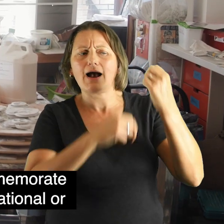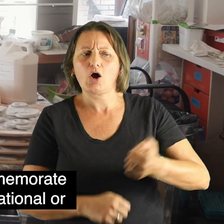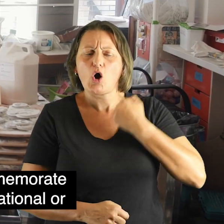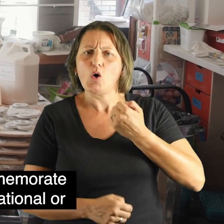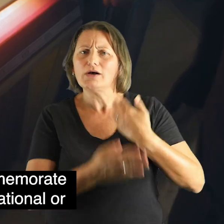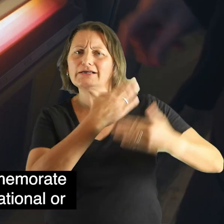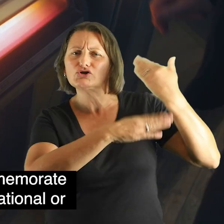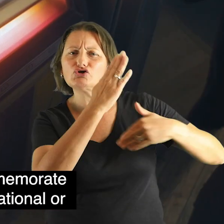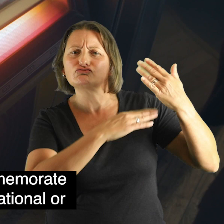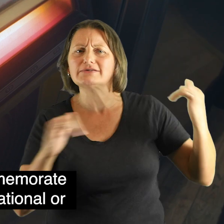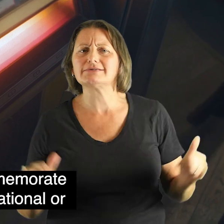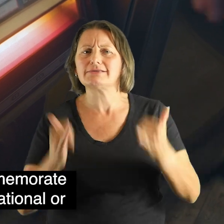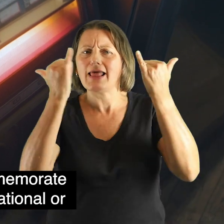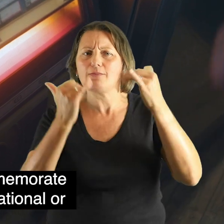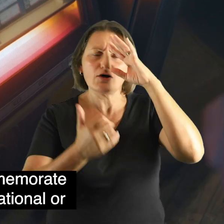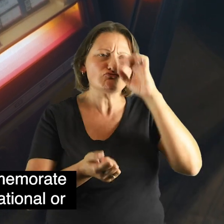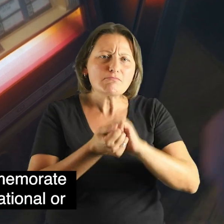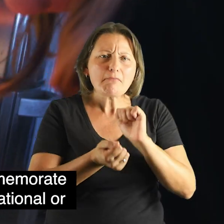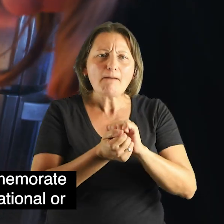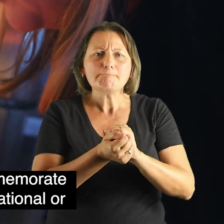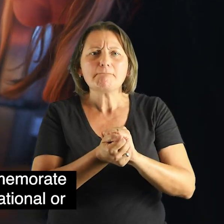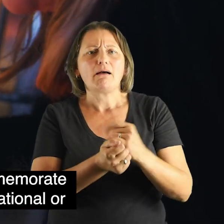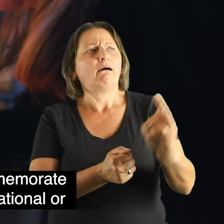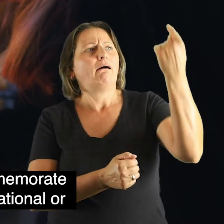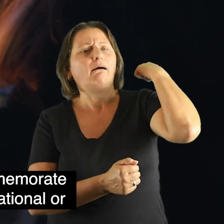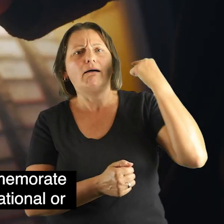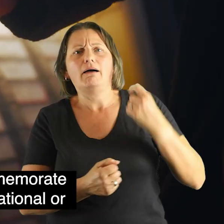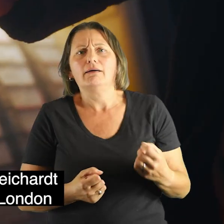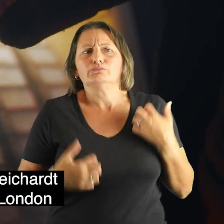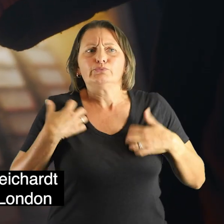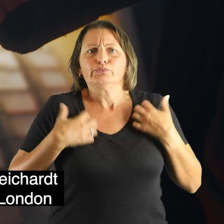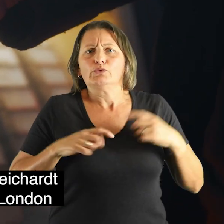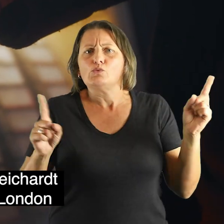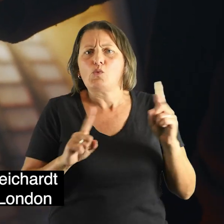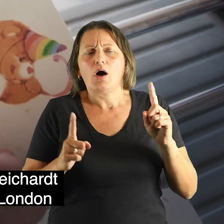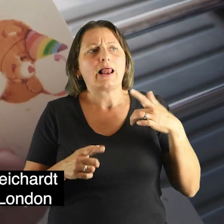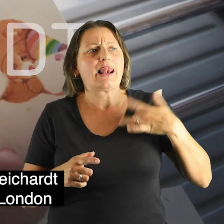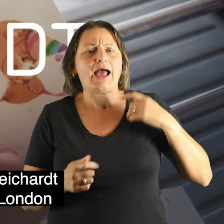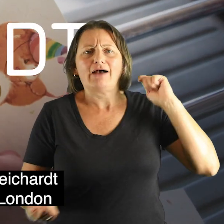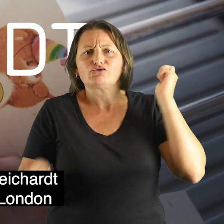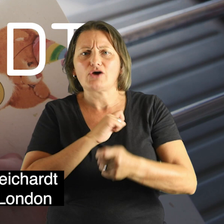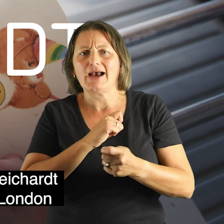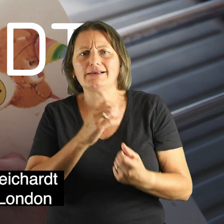commemorate the things that we know that were inspirational or life-changing to us.